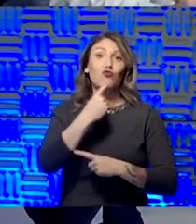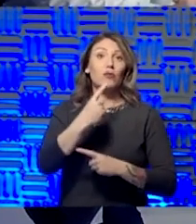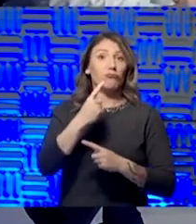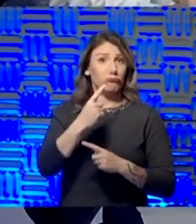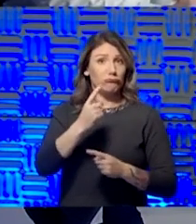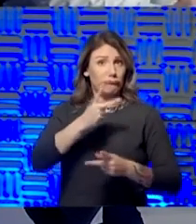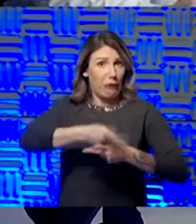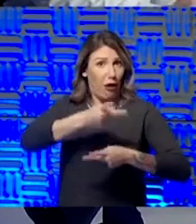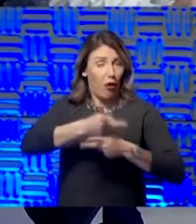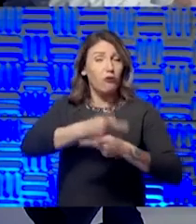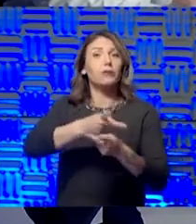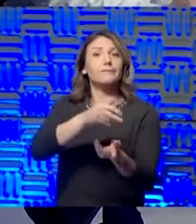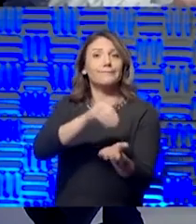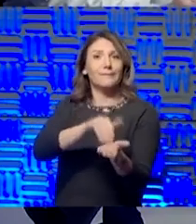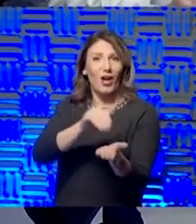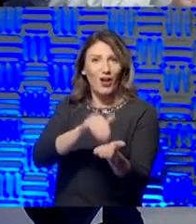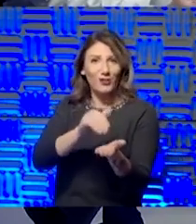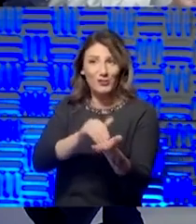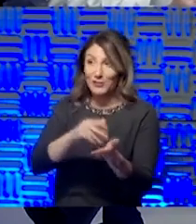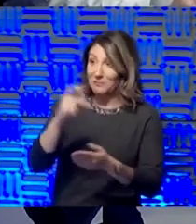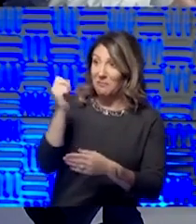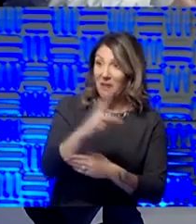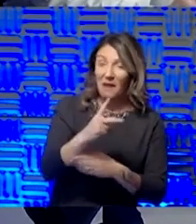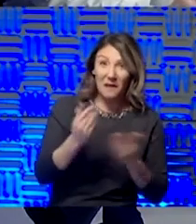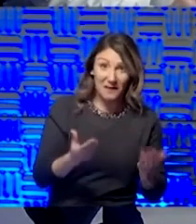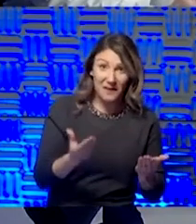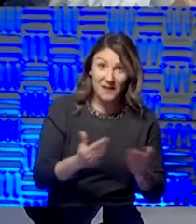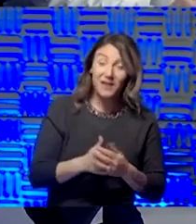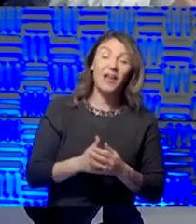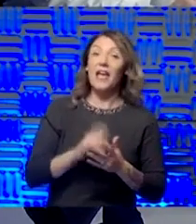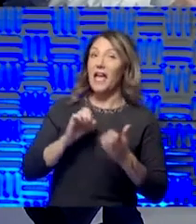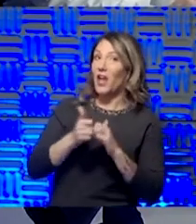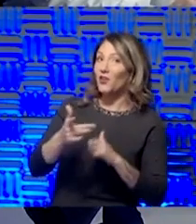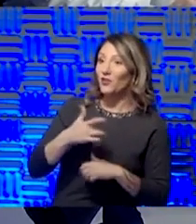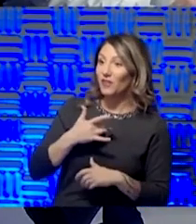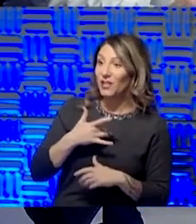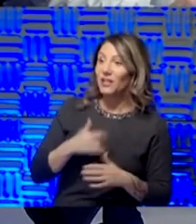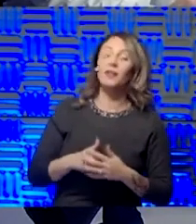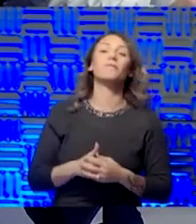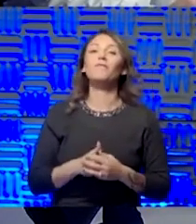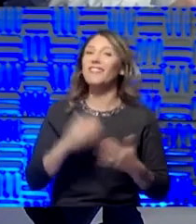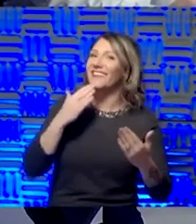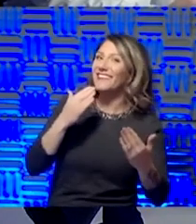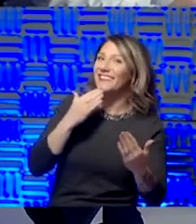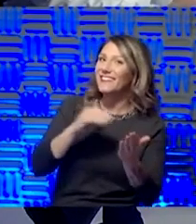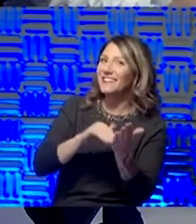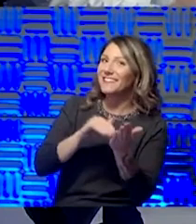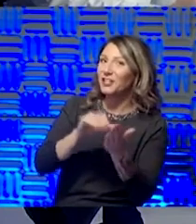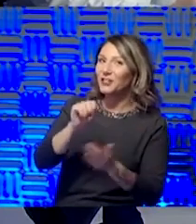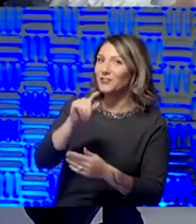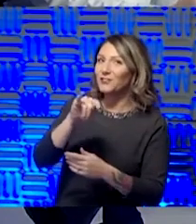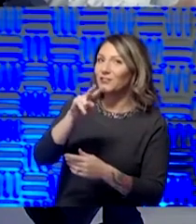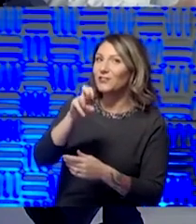Damien, you're back. How are you feeling? Hey, thanks, Dr. Stein, for inviting